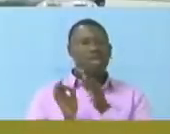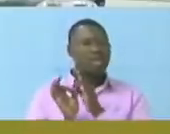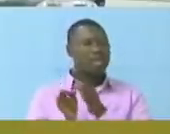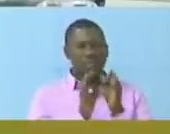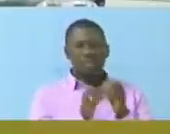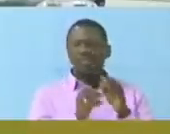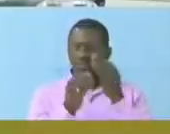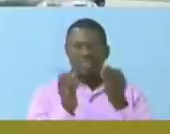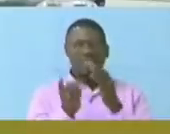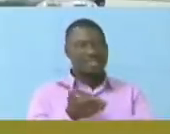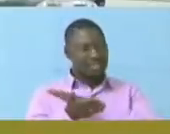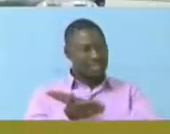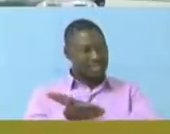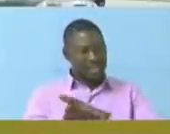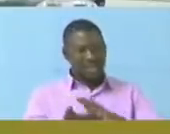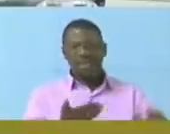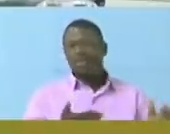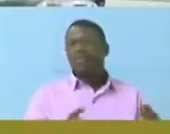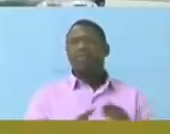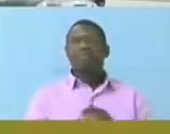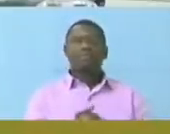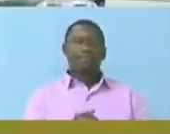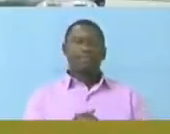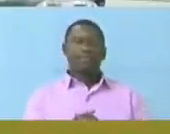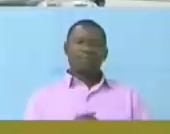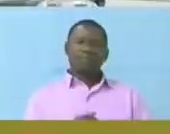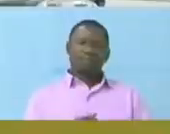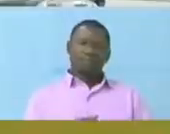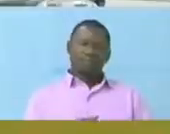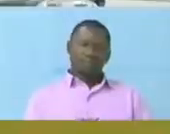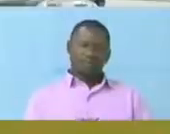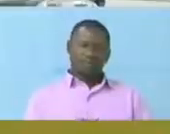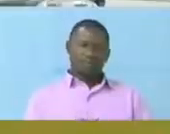person. And